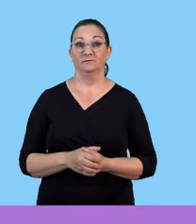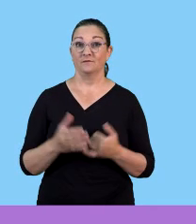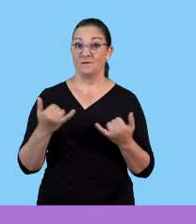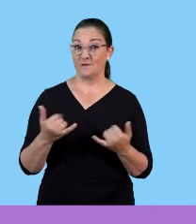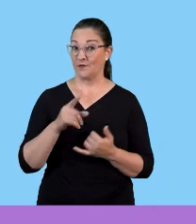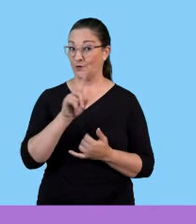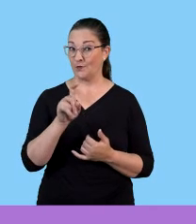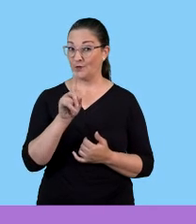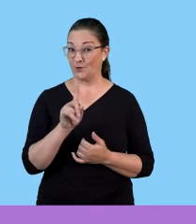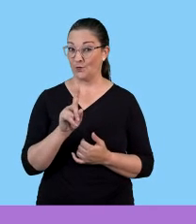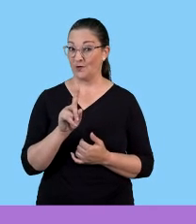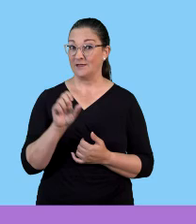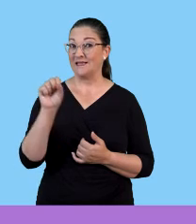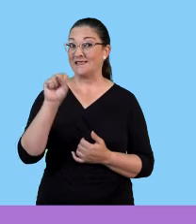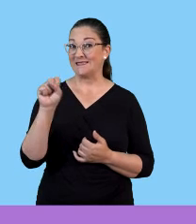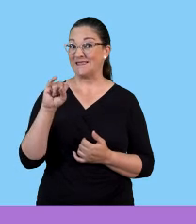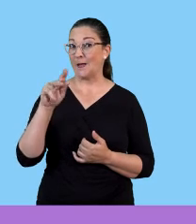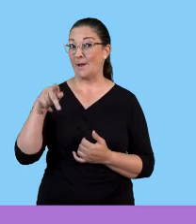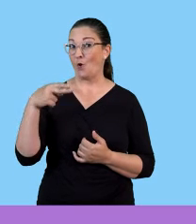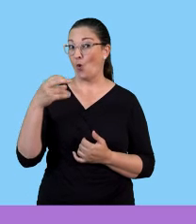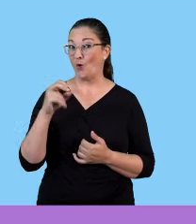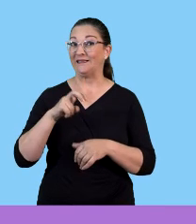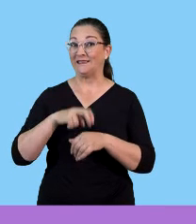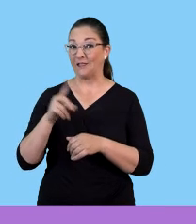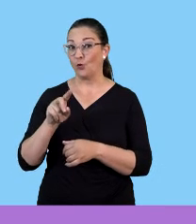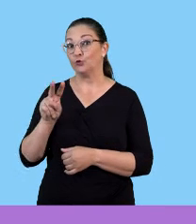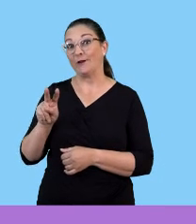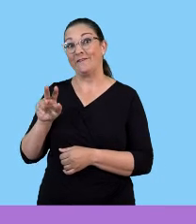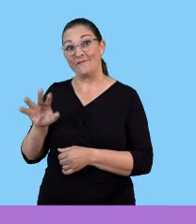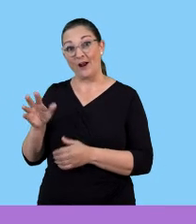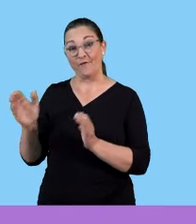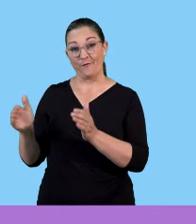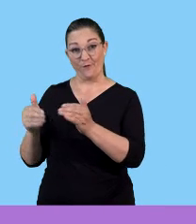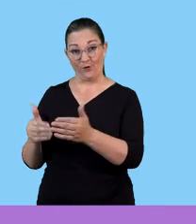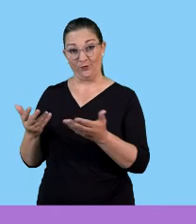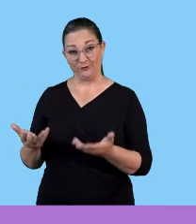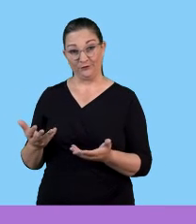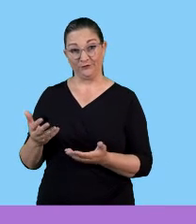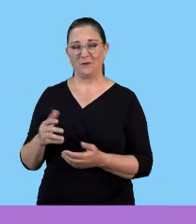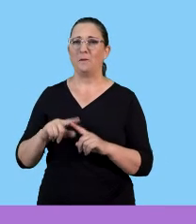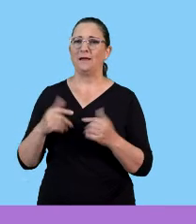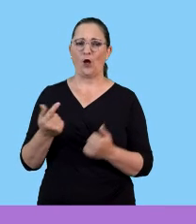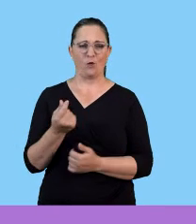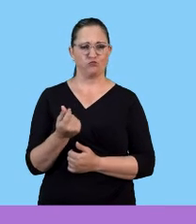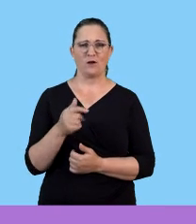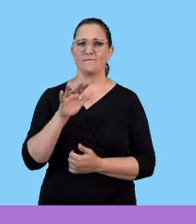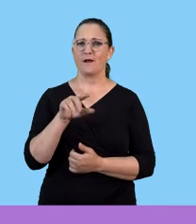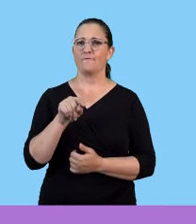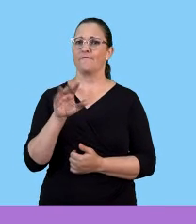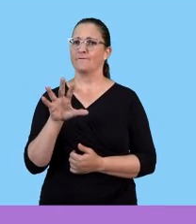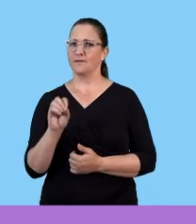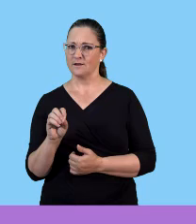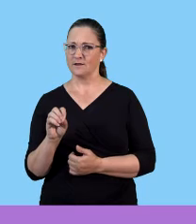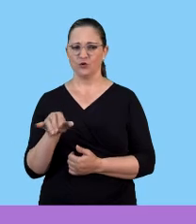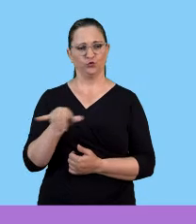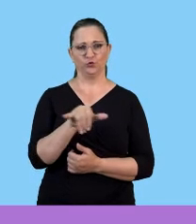All right, and in this question, Sipo needs 25 boxes. So if the price of the box is R5.50, which would be cheaper